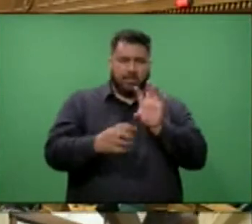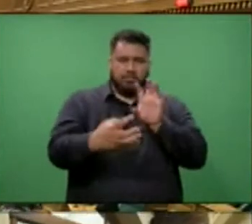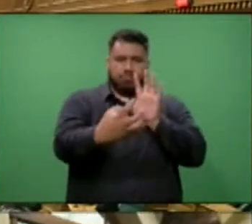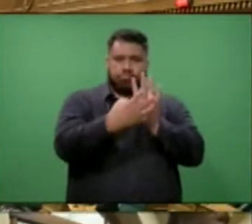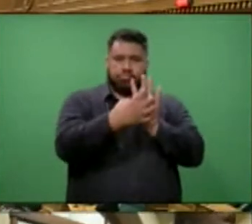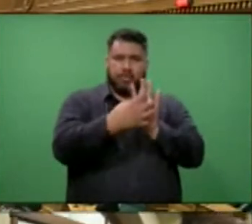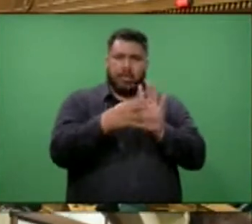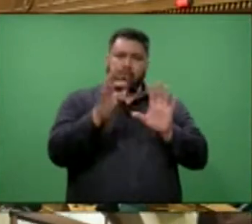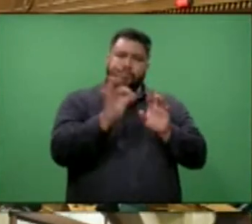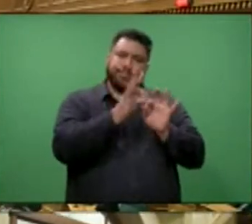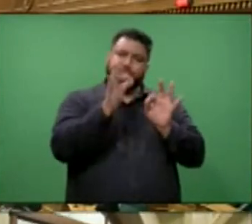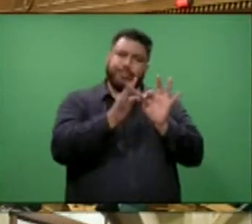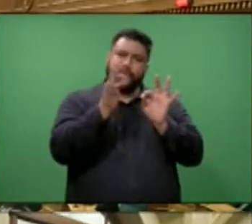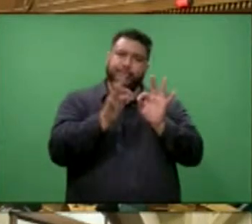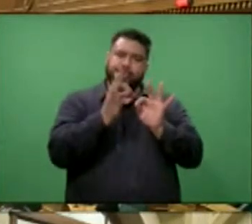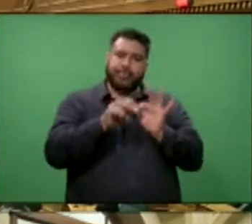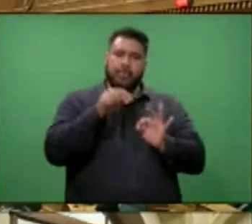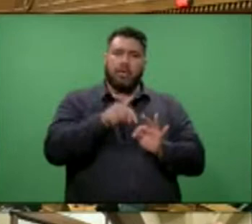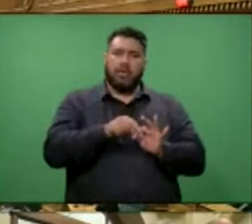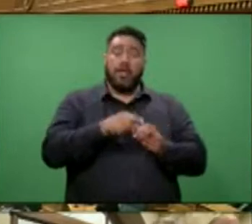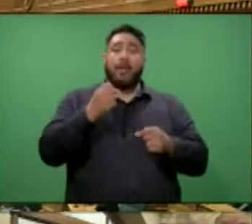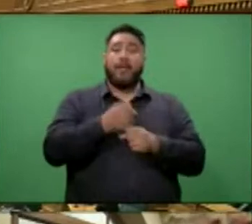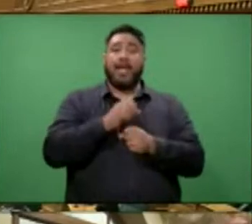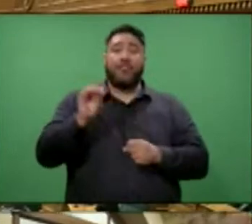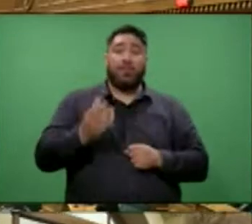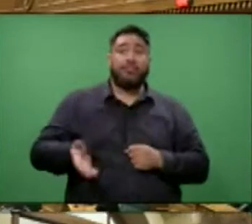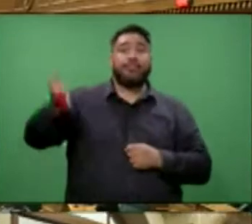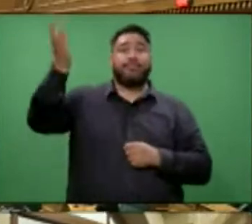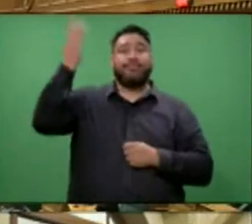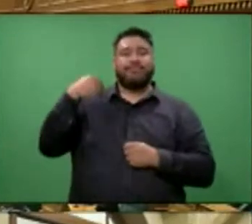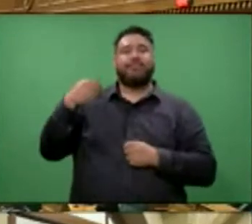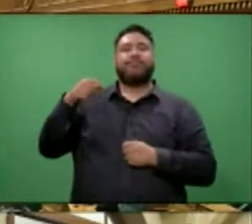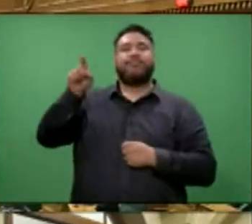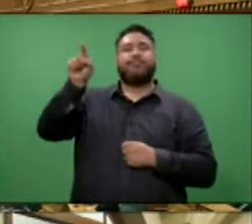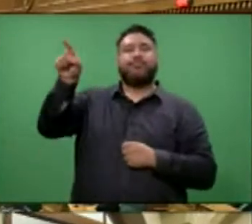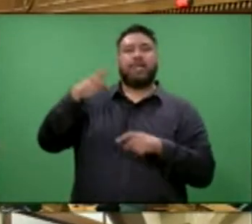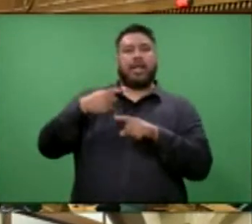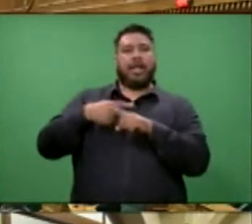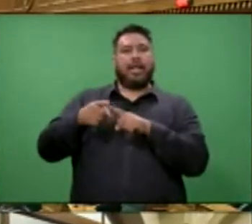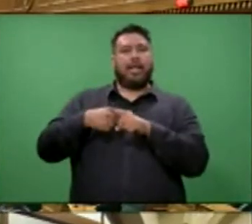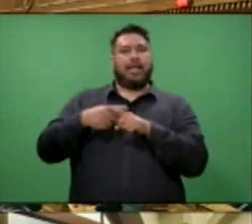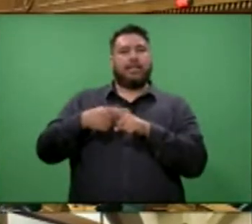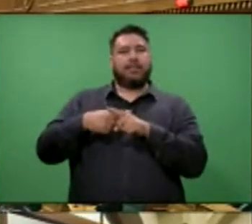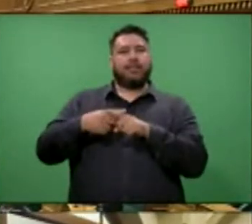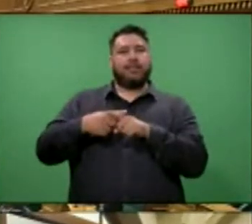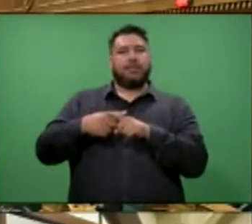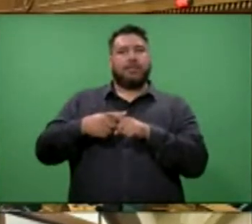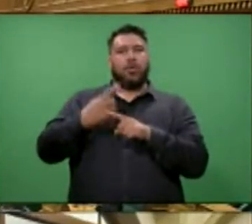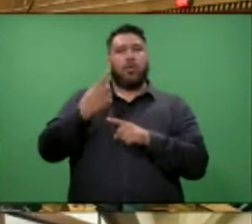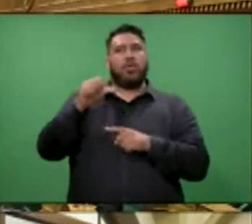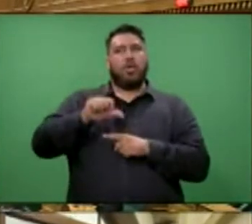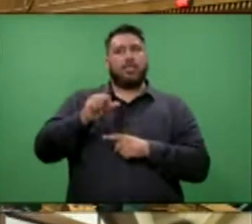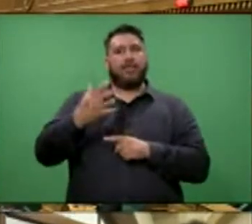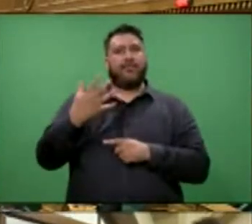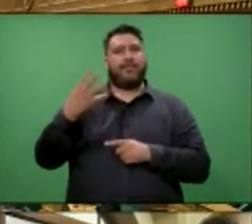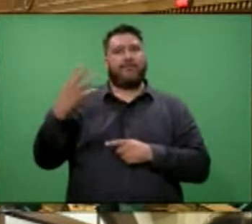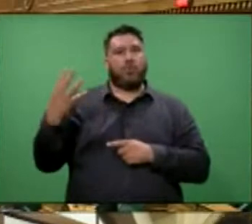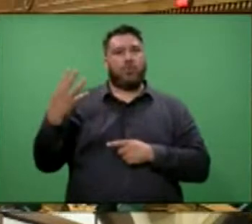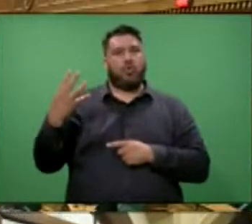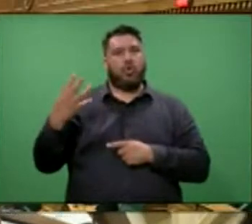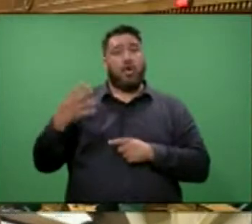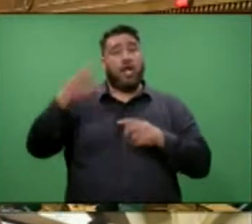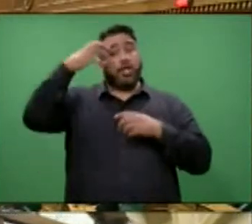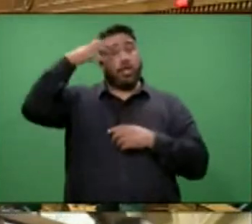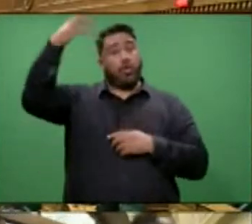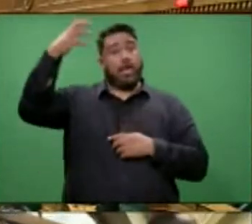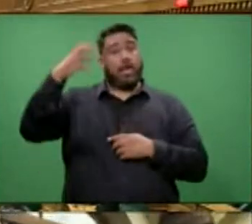It was made for the State Opening of Parliament by Her Majesty the Queen in January 1954. That was the first occasion